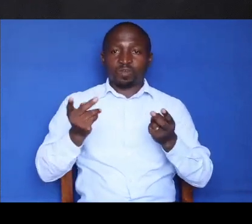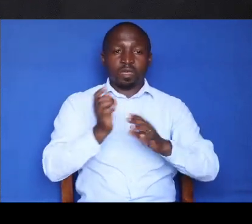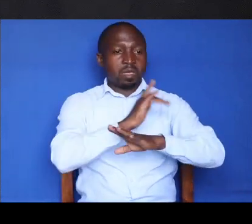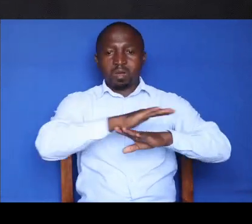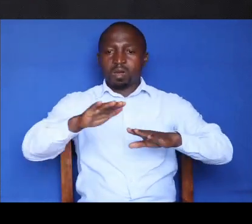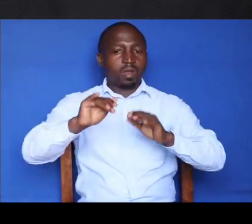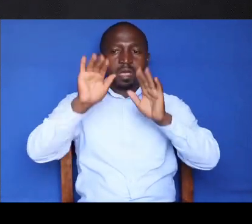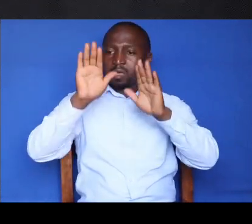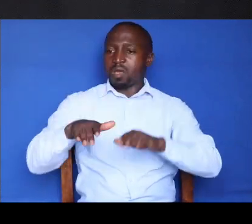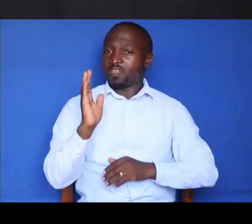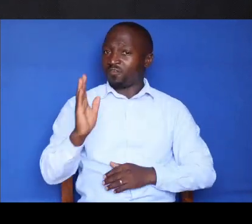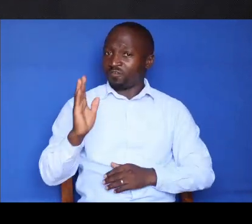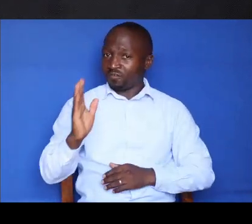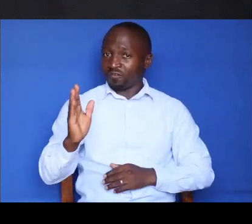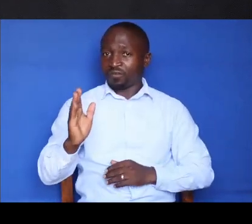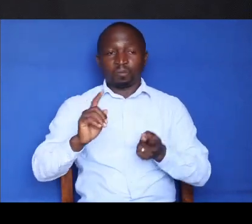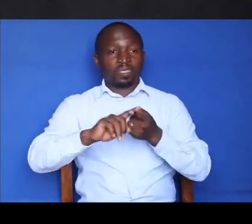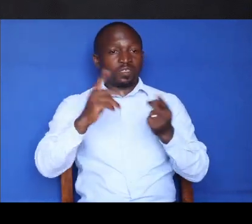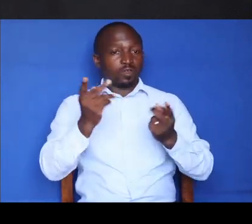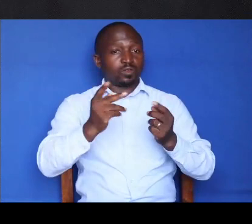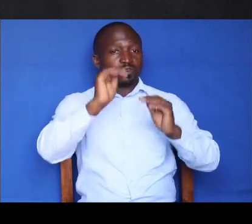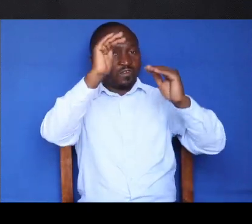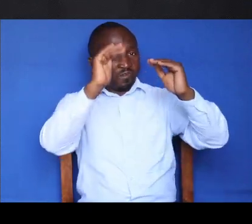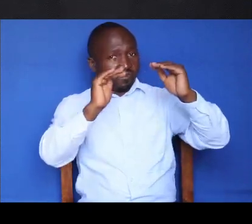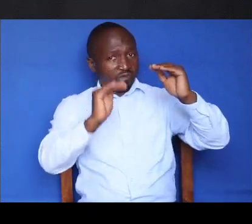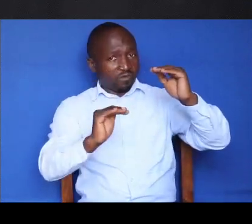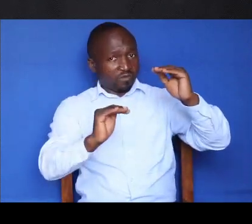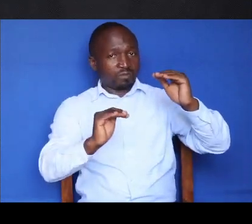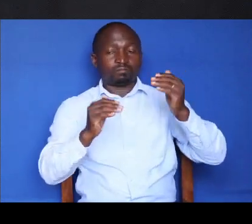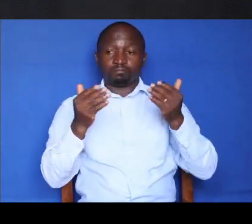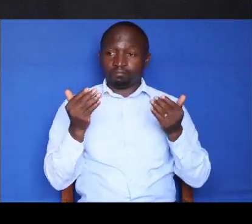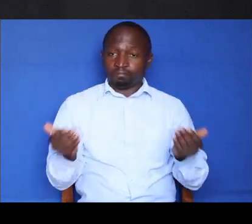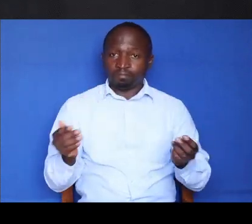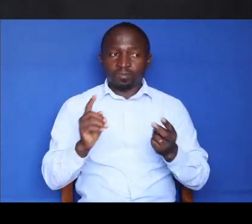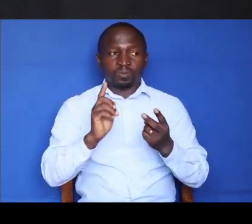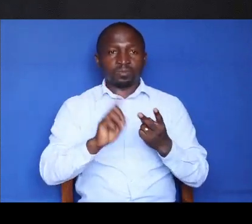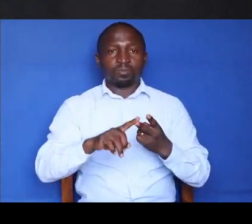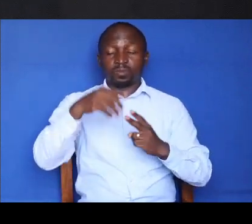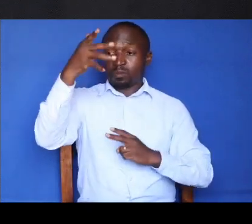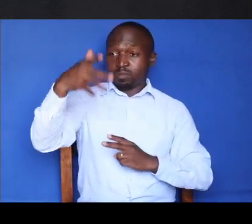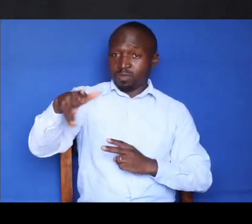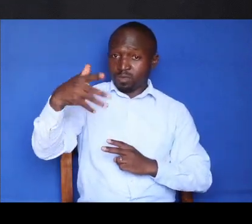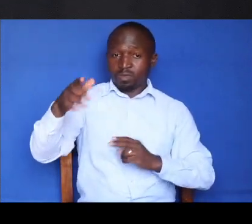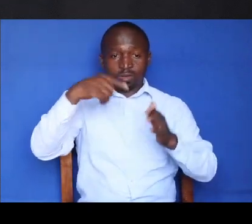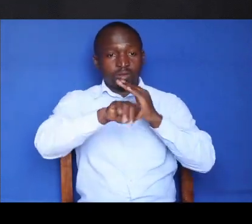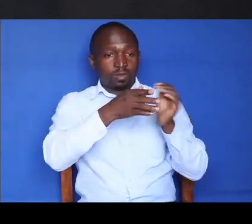lowered, sea level does not remain the same. Sea level falls. As the sea level